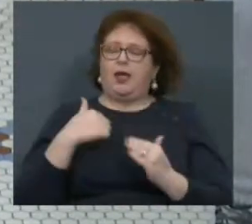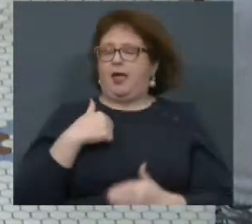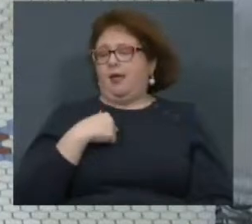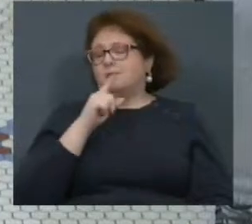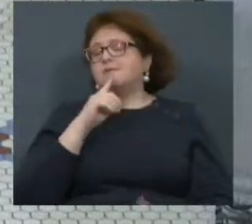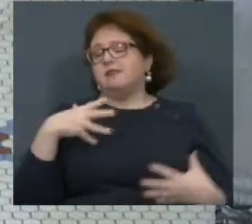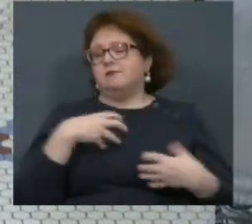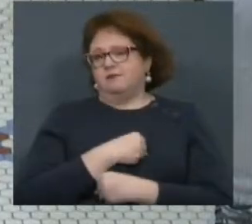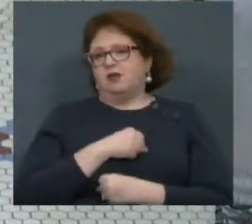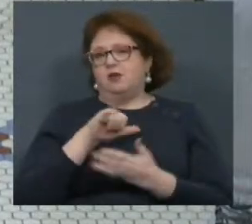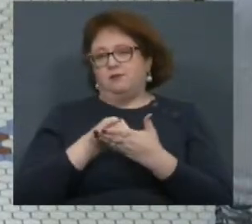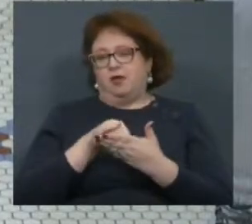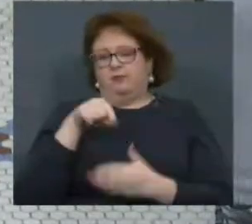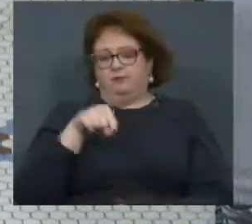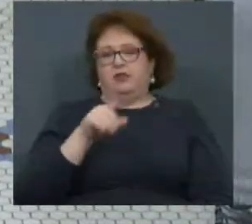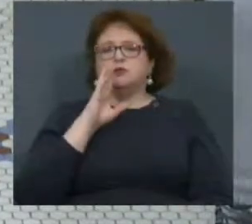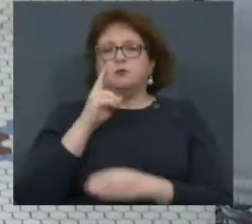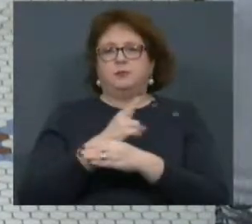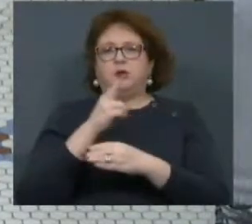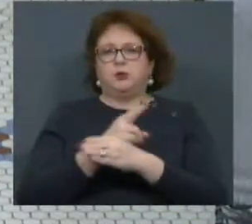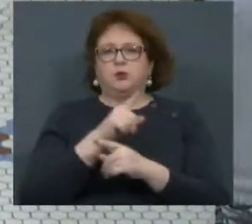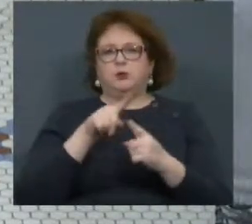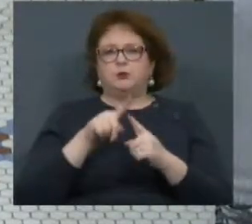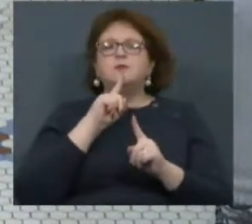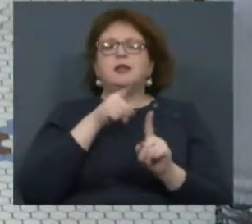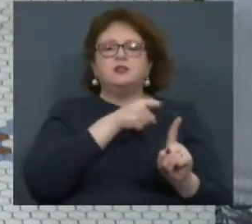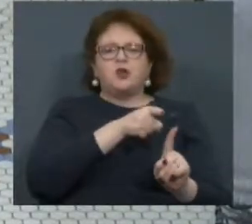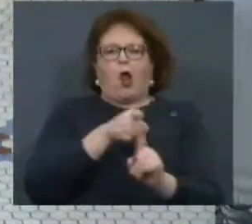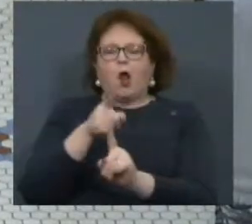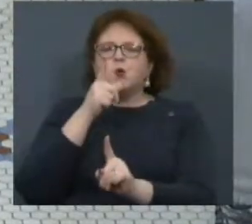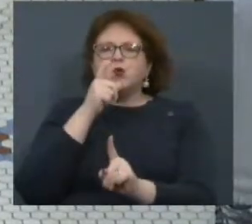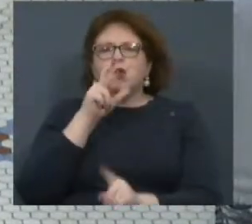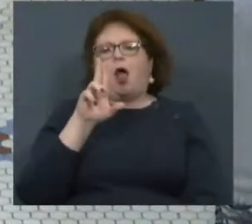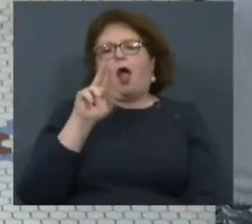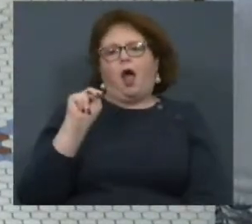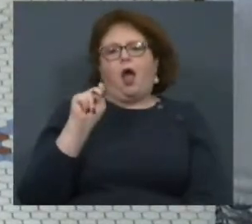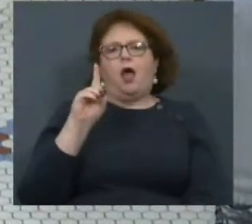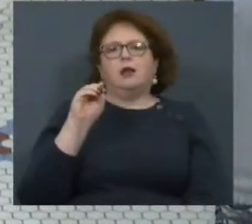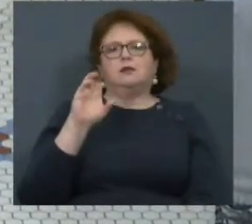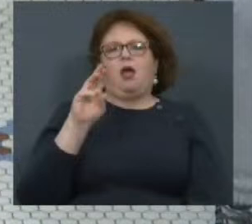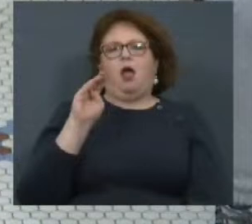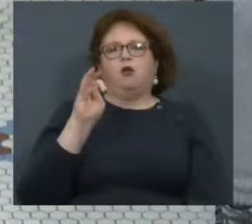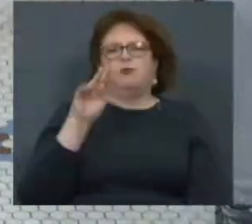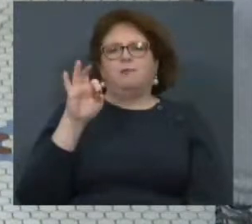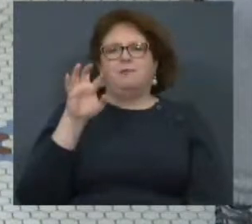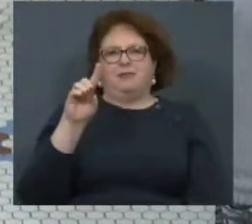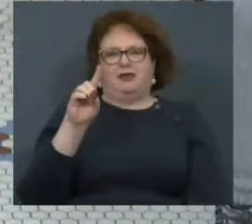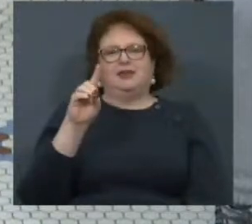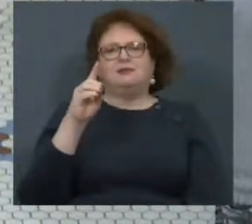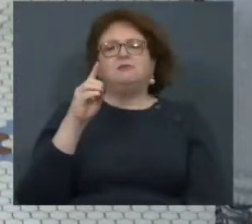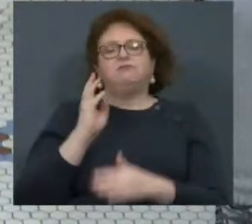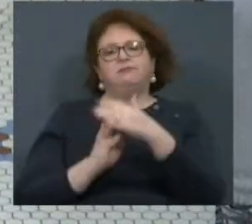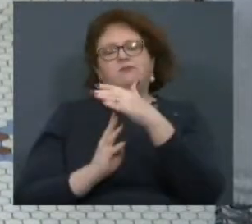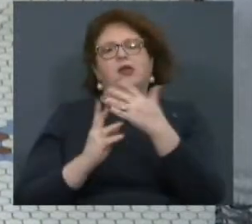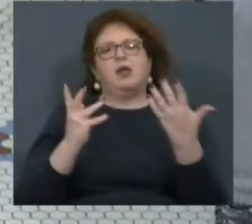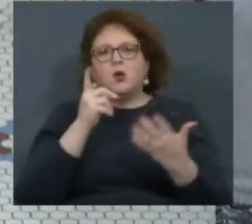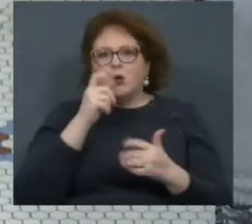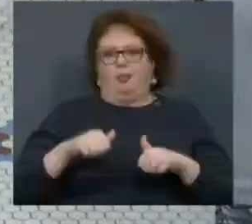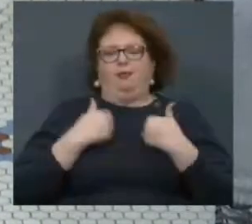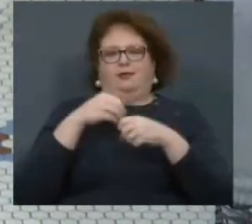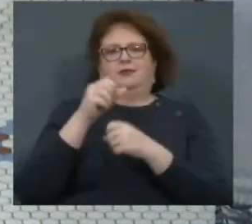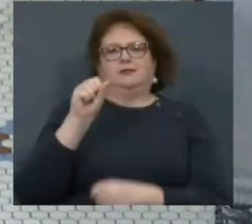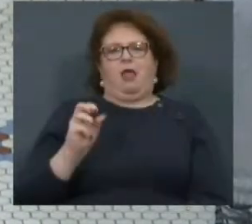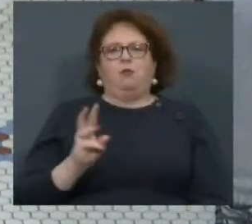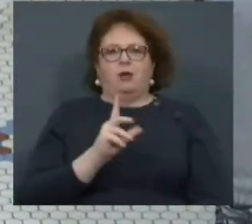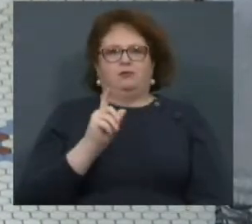to target undocumented immigrants, which is a lot of the population that lives in Southwest Little Rock and among all of